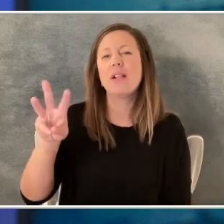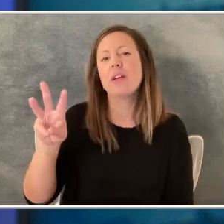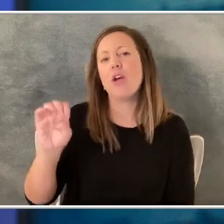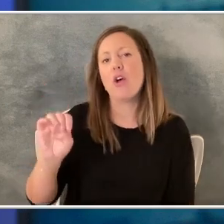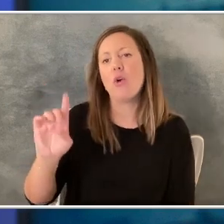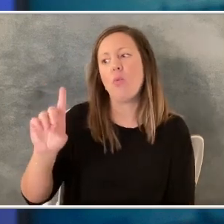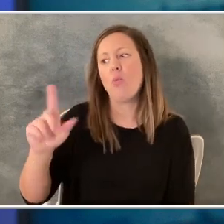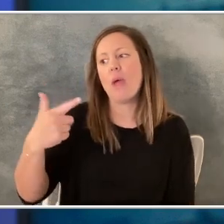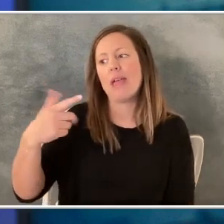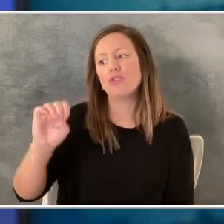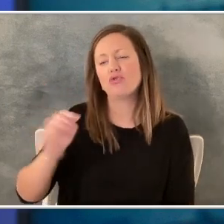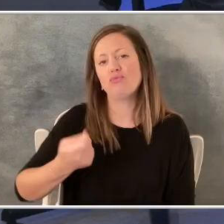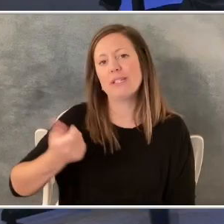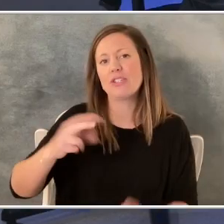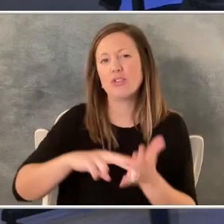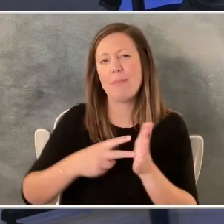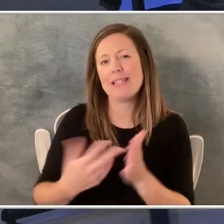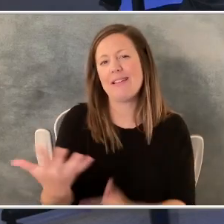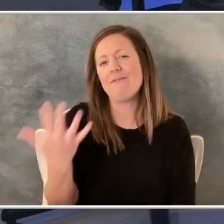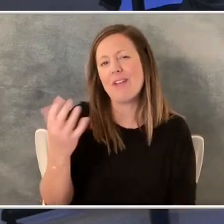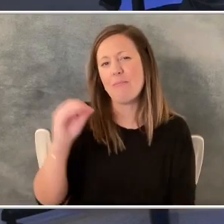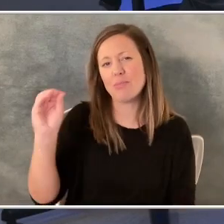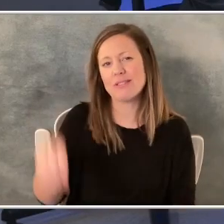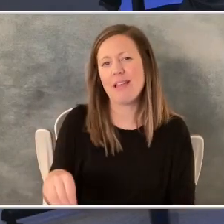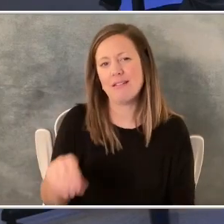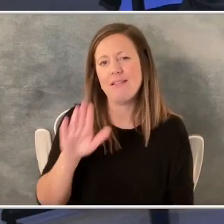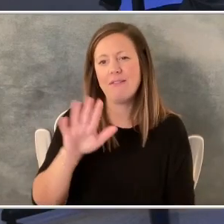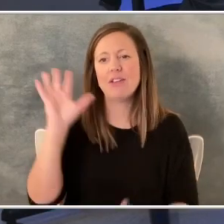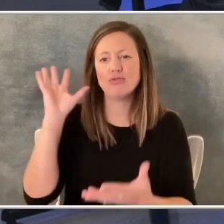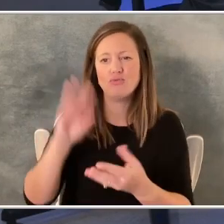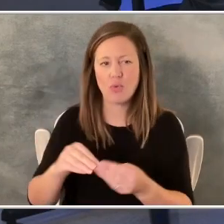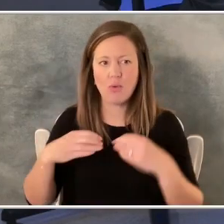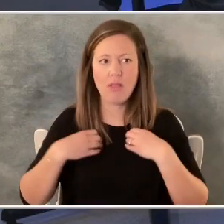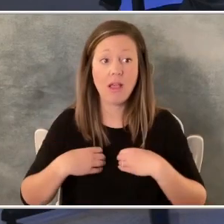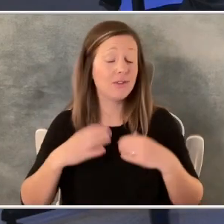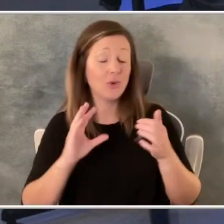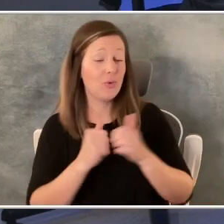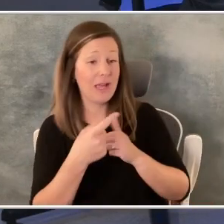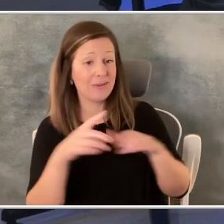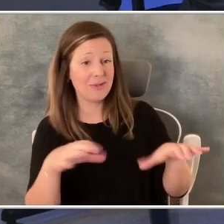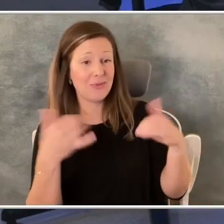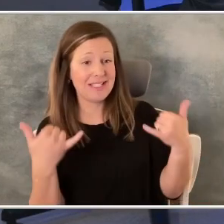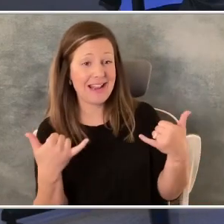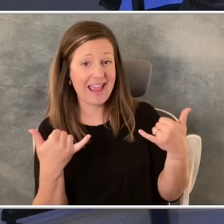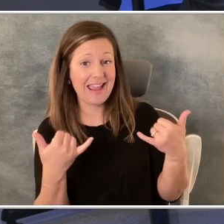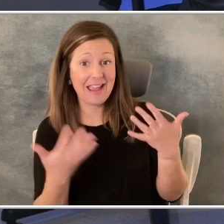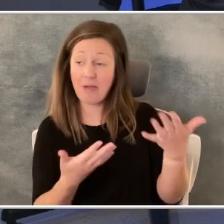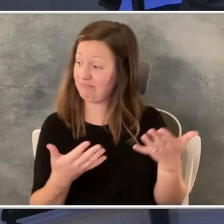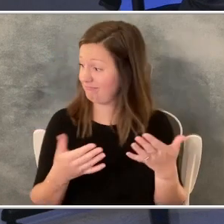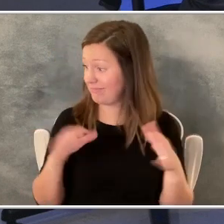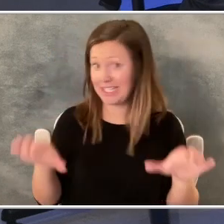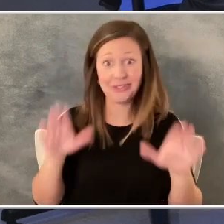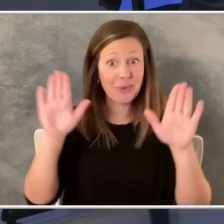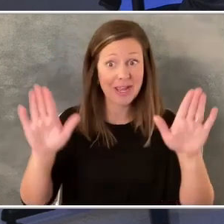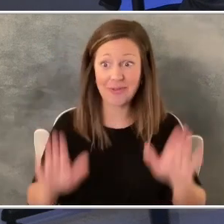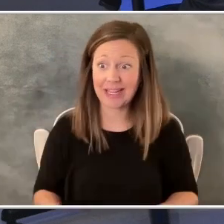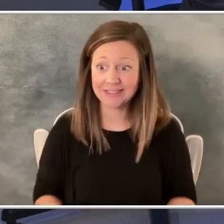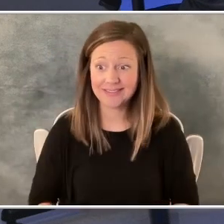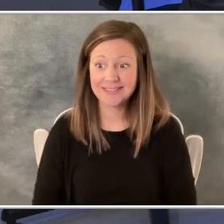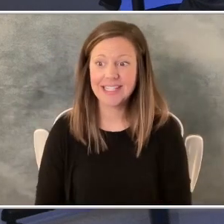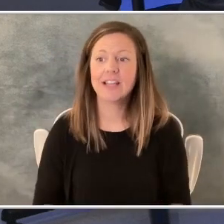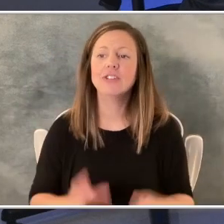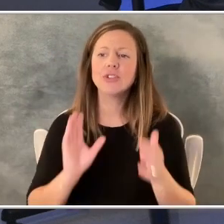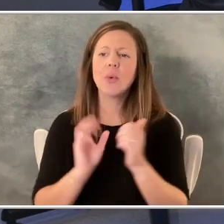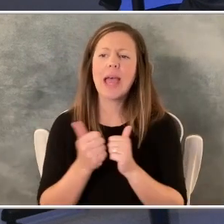lung volume. So how's Scott doing today, medically speaking? Yeah, he's doing great. And you have to, how often will you have to